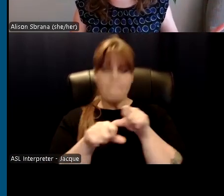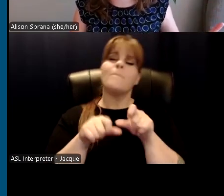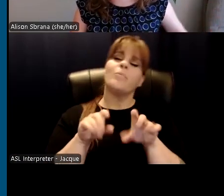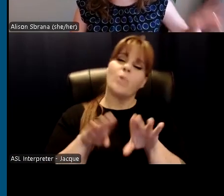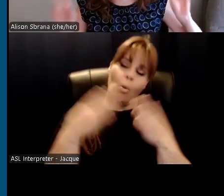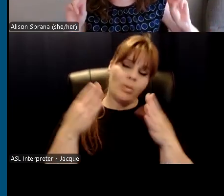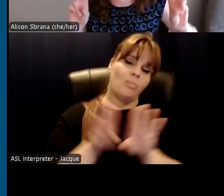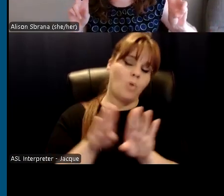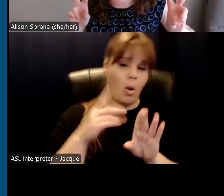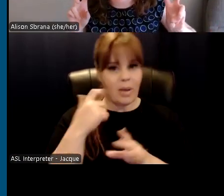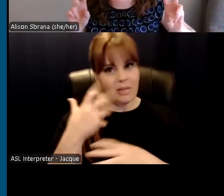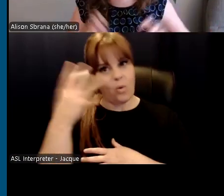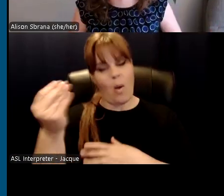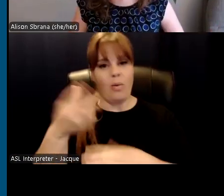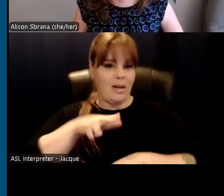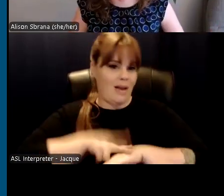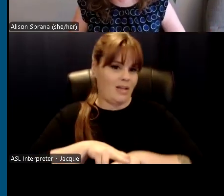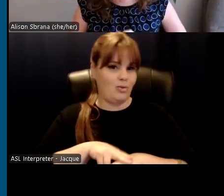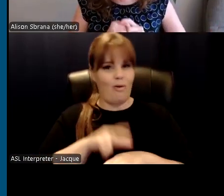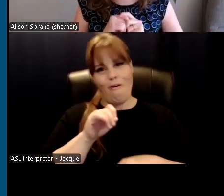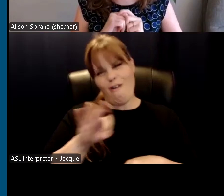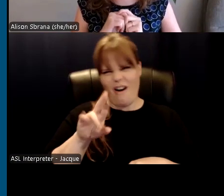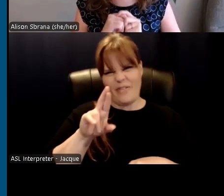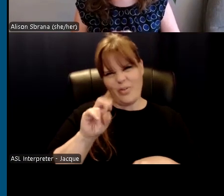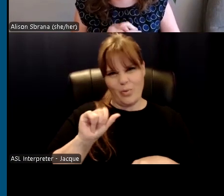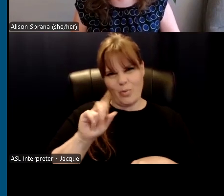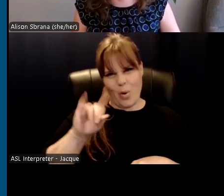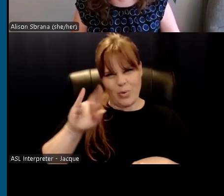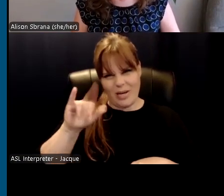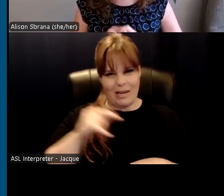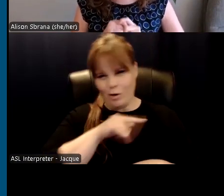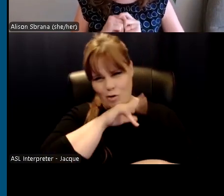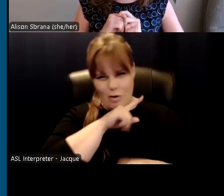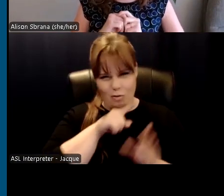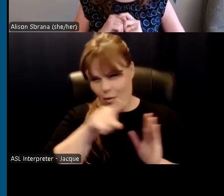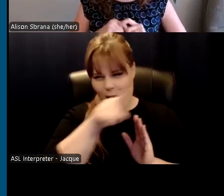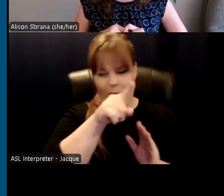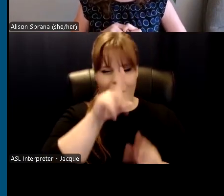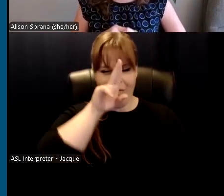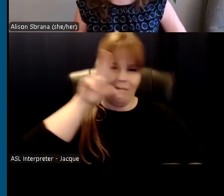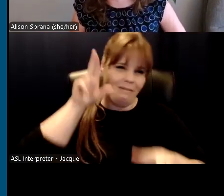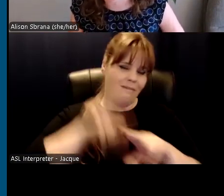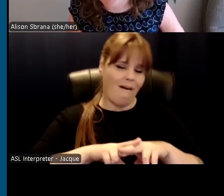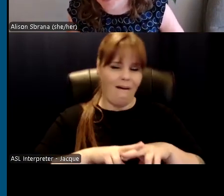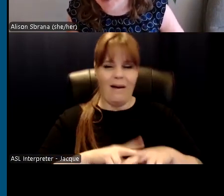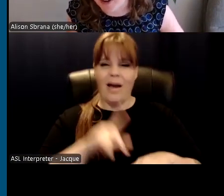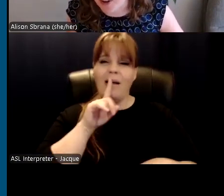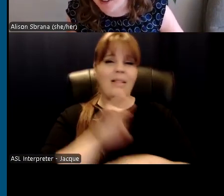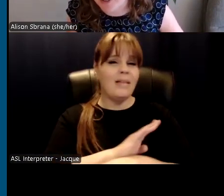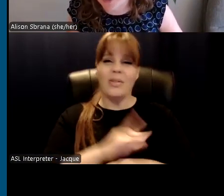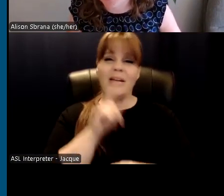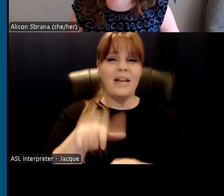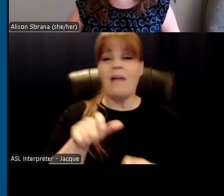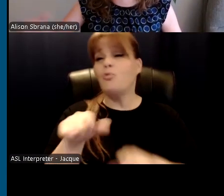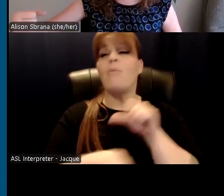out in nature on an off-roading dirt trail, and I had so much fun. I literally did not have to pedal at